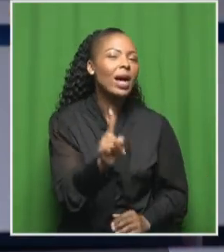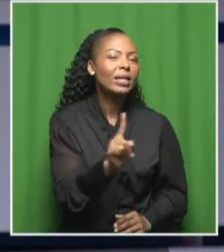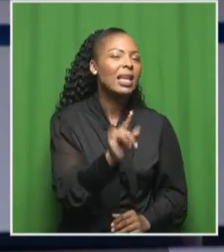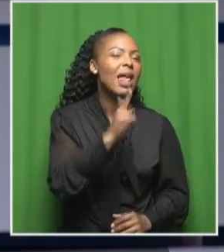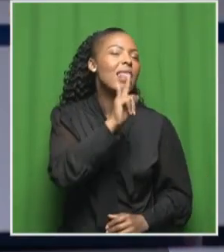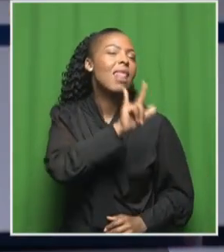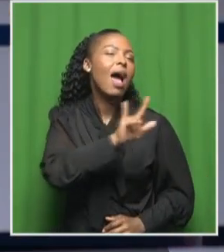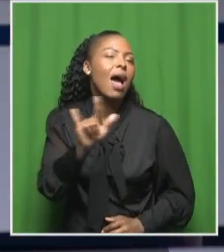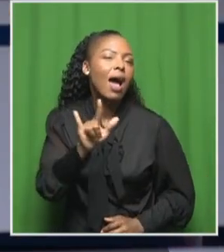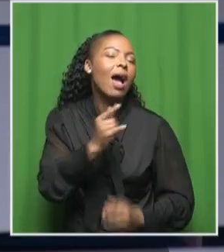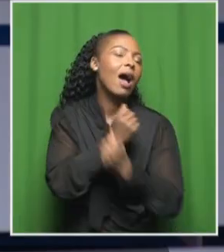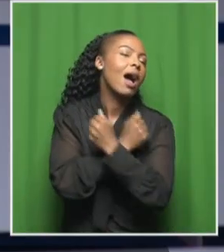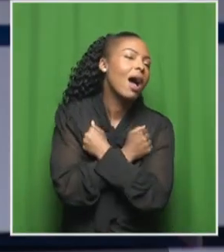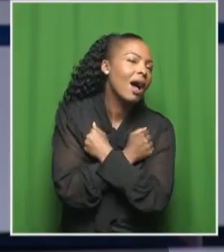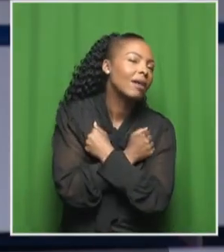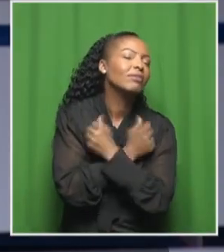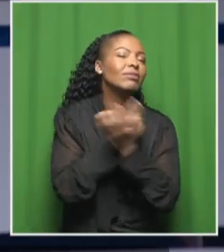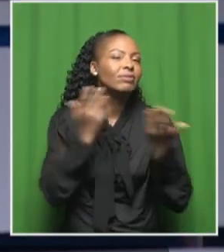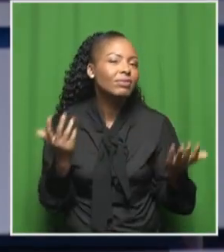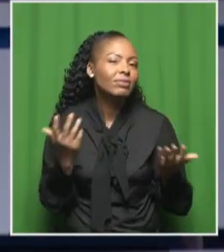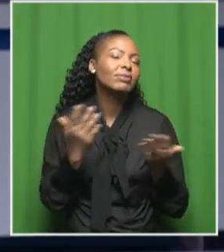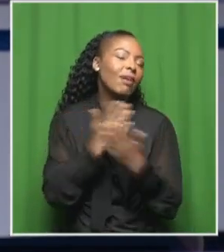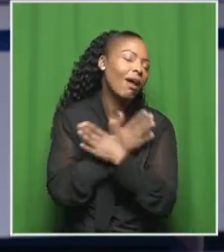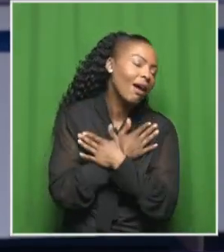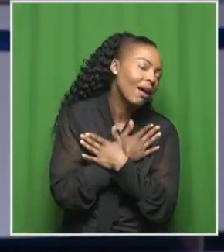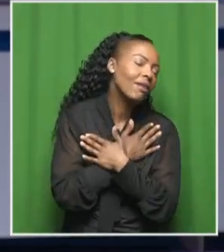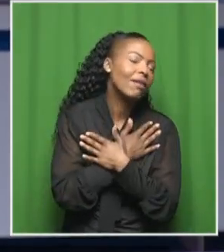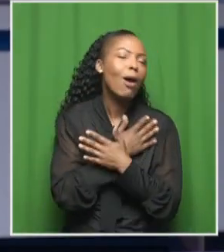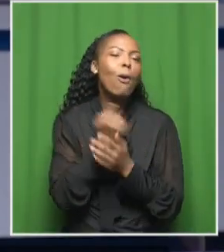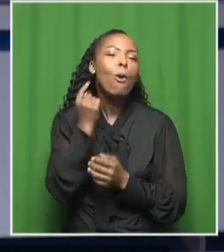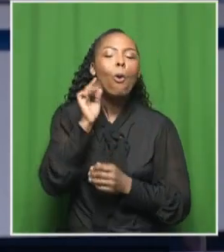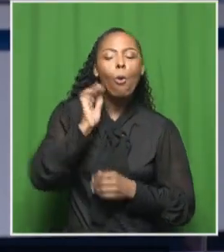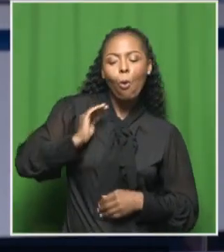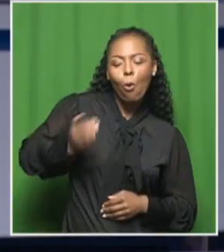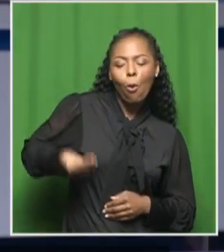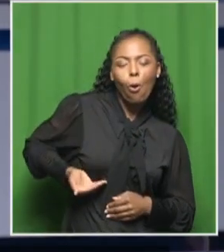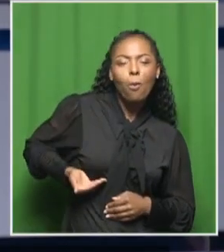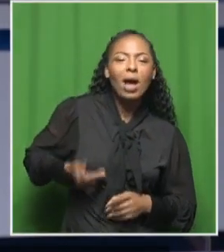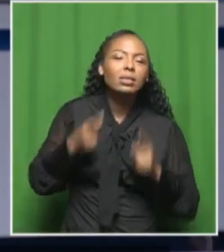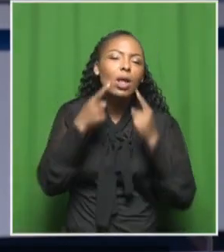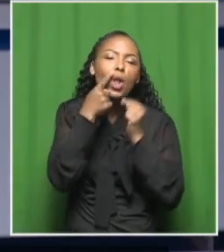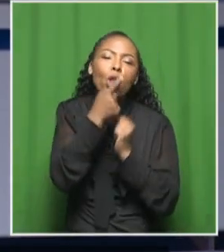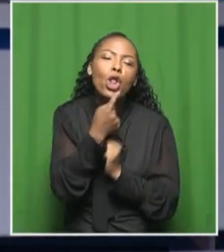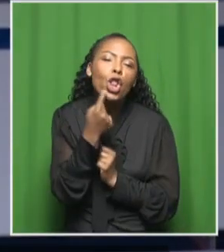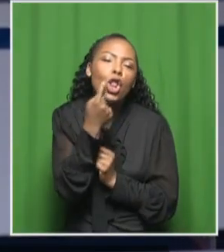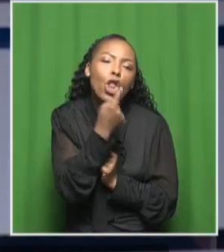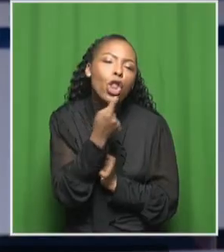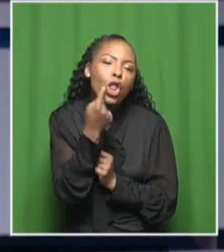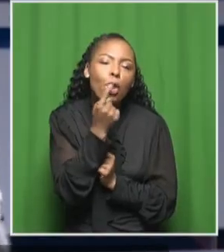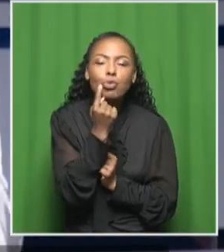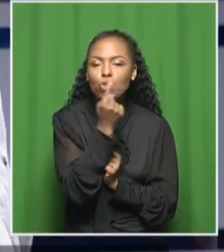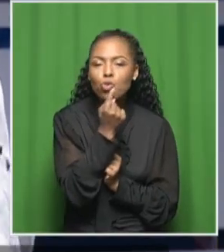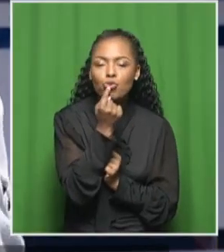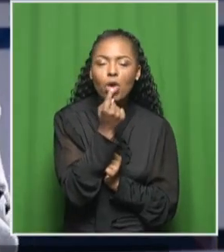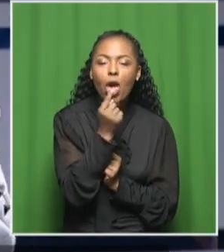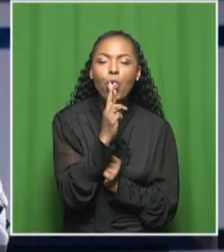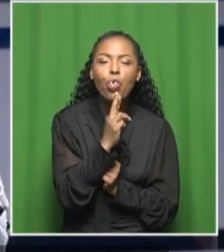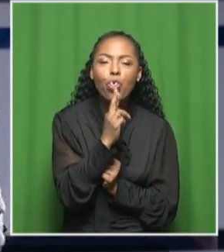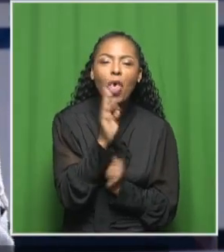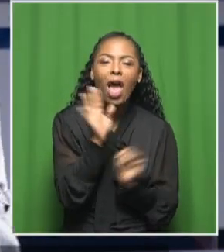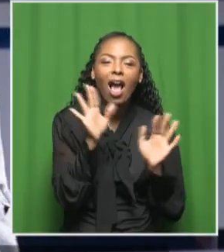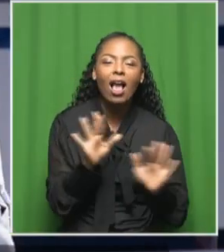at something that's sensuous, like a woman's lips, you see it's always red. It has it's just something